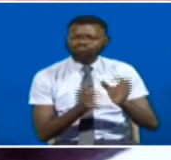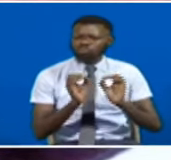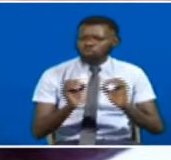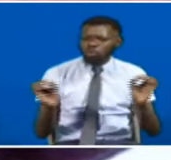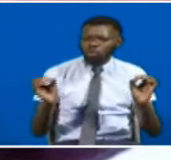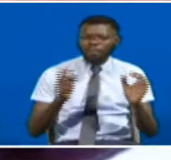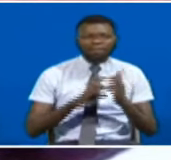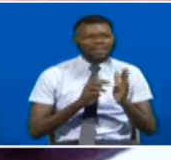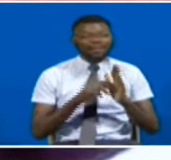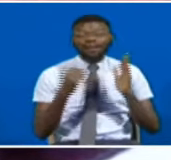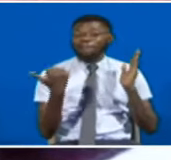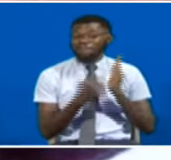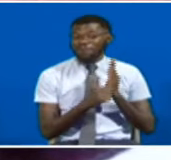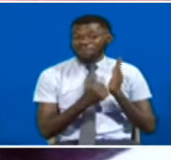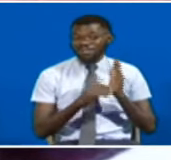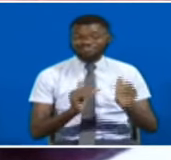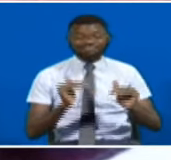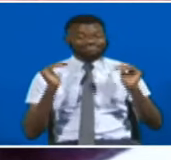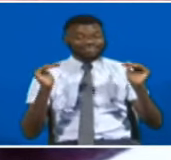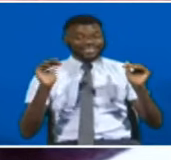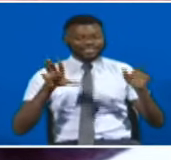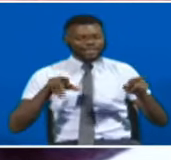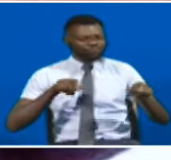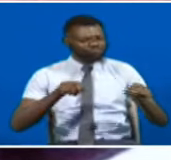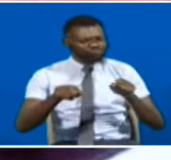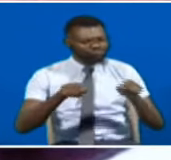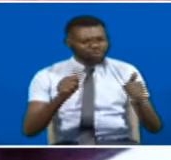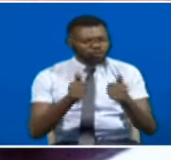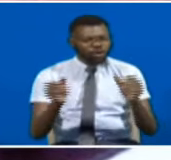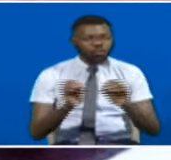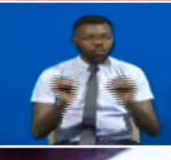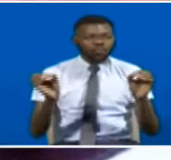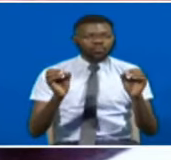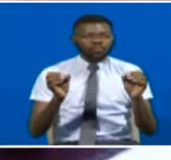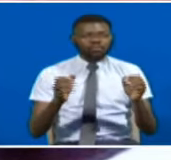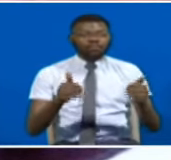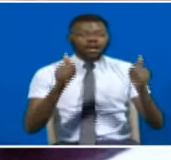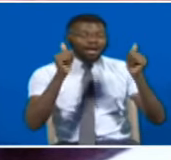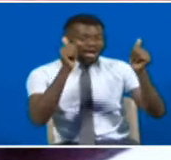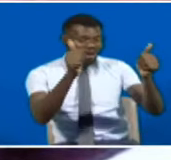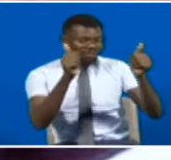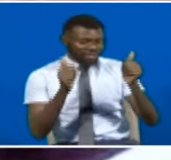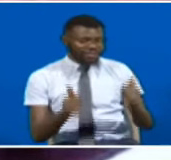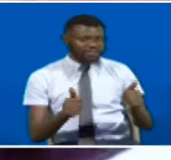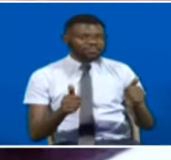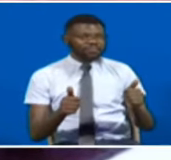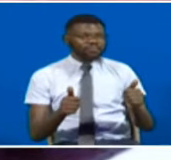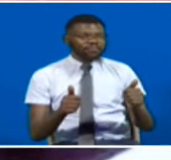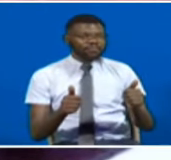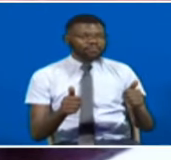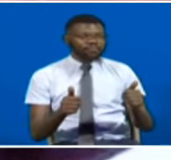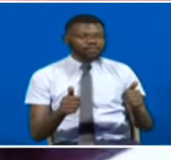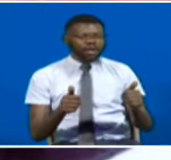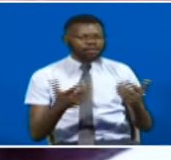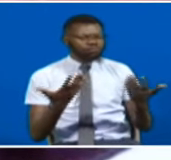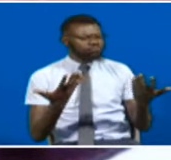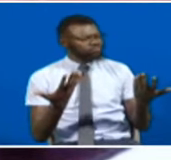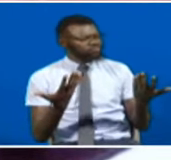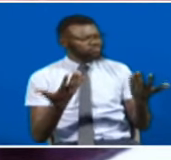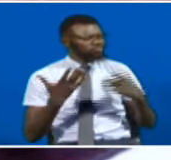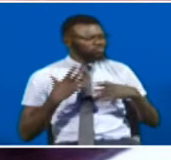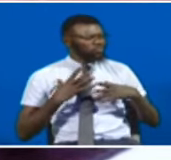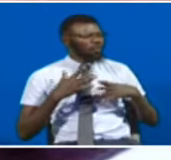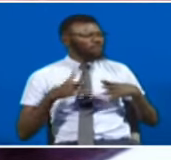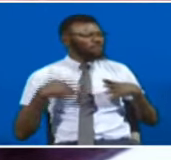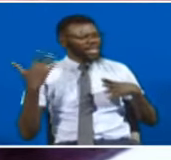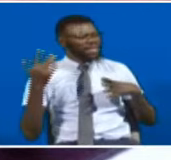good corporate governance. This latest advertisement for the position has been criticized by advocates of good governance, who